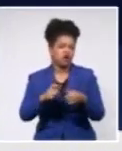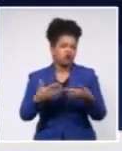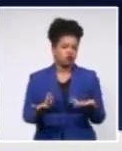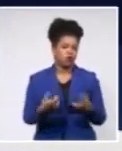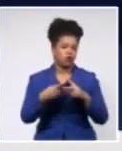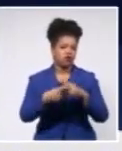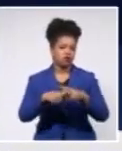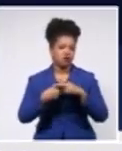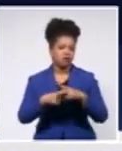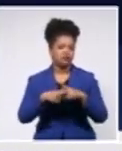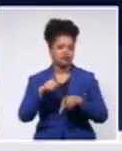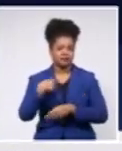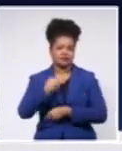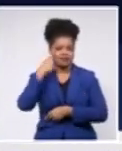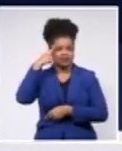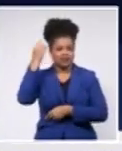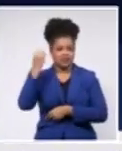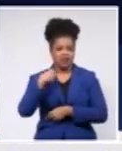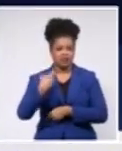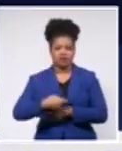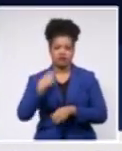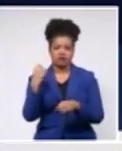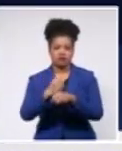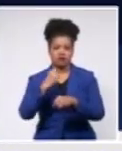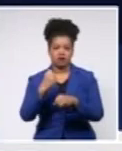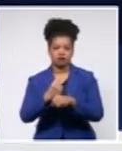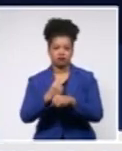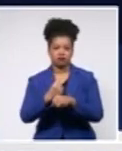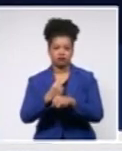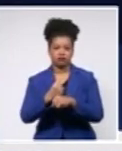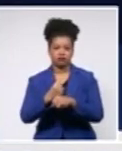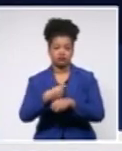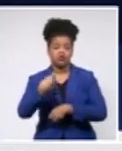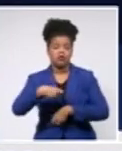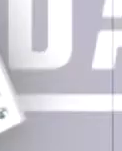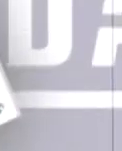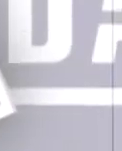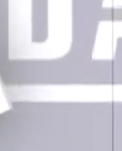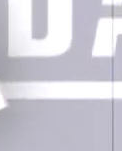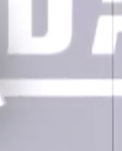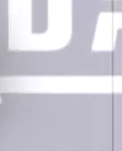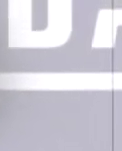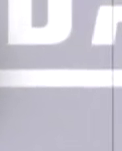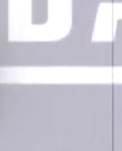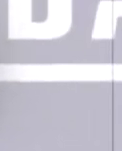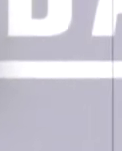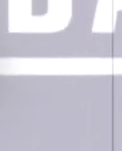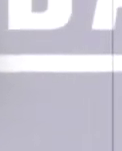behavior of the pandemic in Cuba and the world.